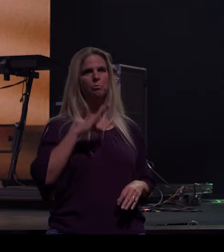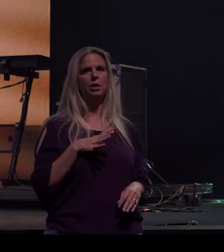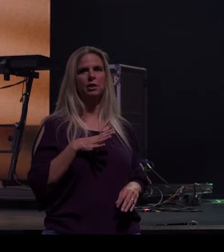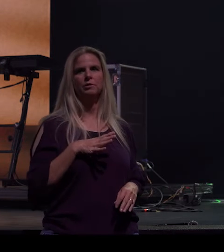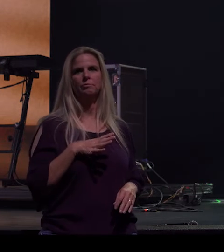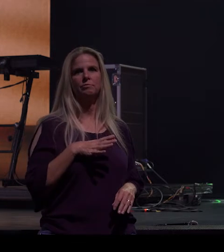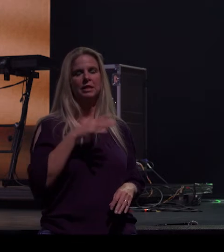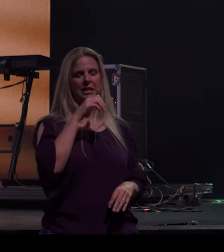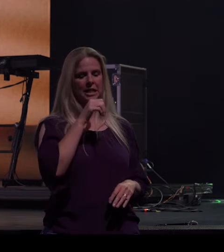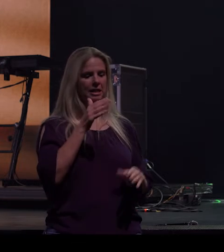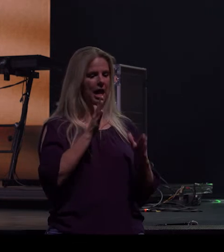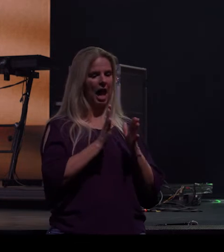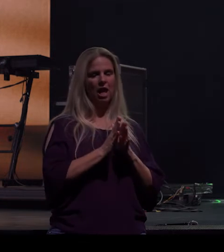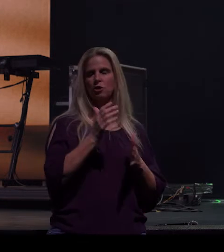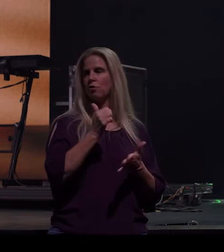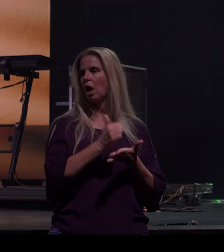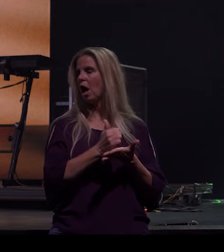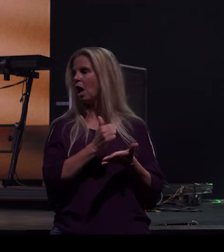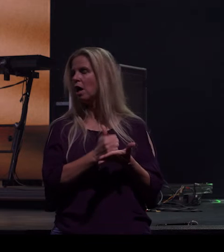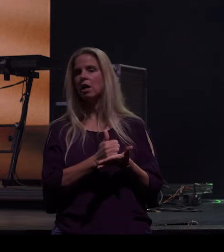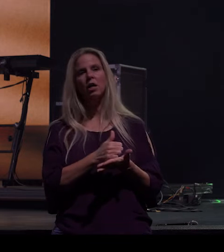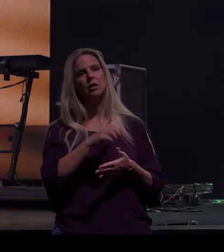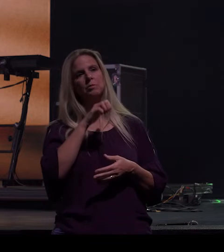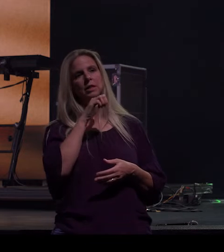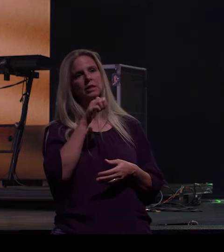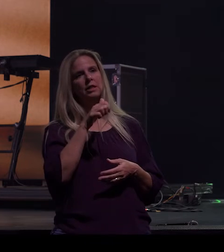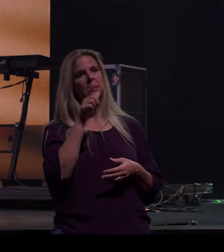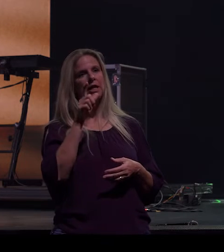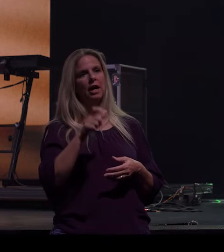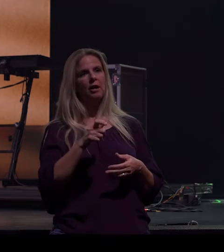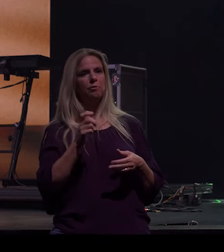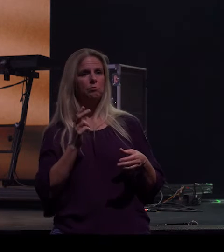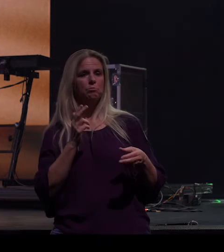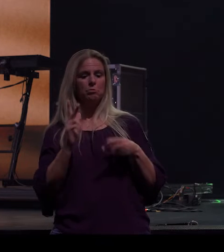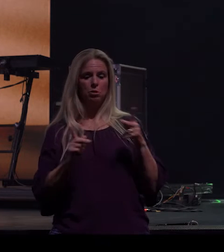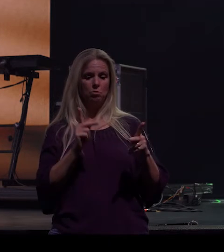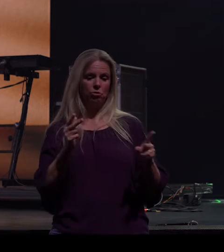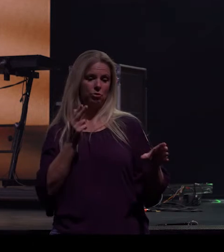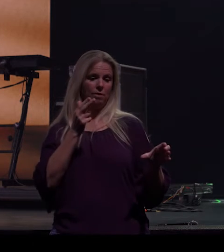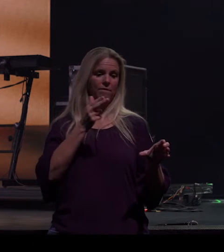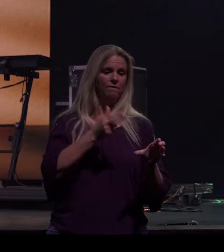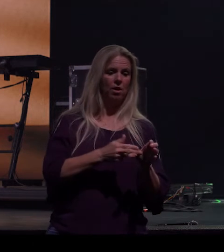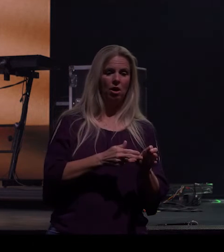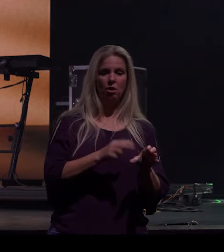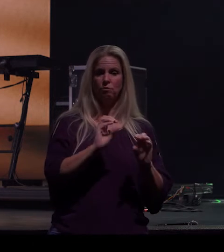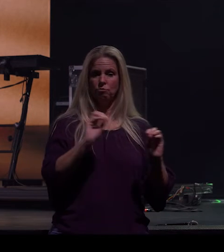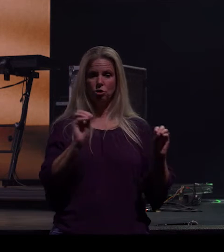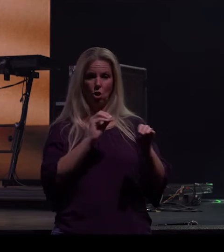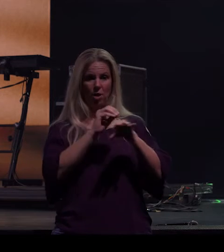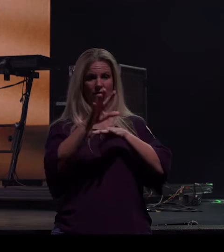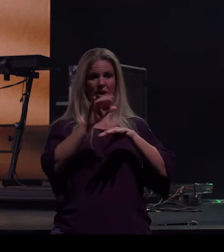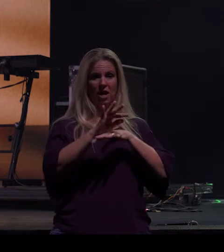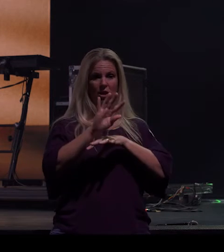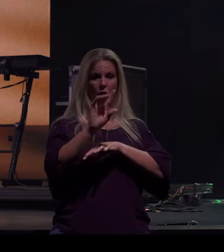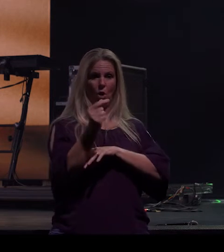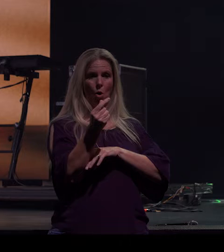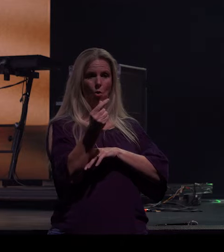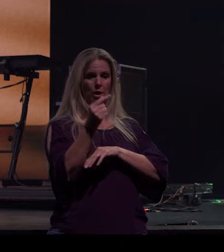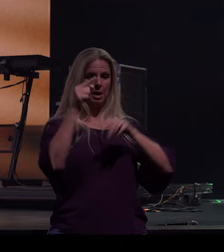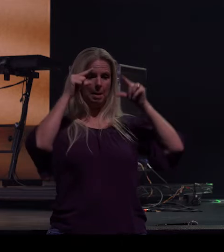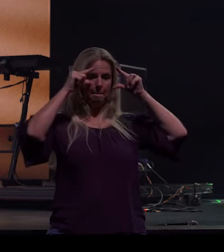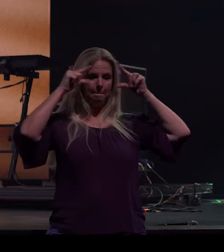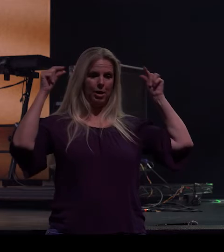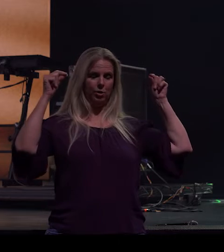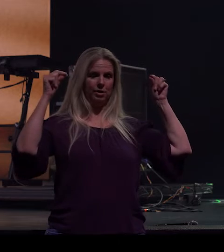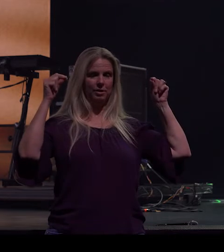Doesn't ask for any help, doesn't ask for anybody to get involved, doesn't ask for anybody's advice. It's just Moses, him alone.